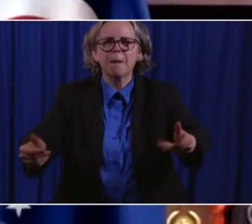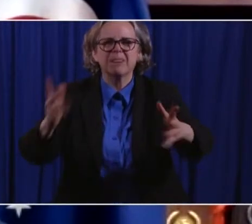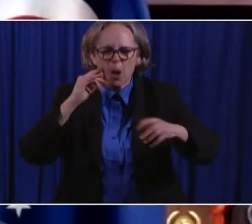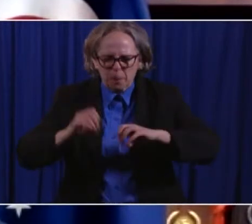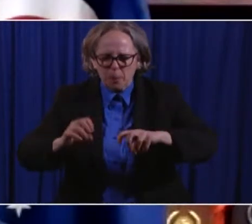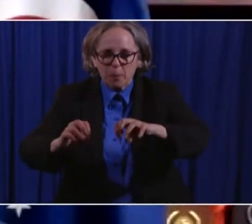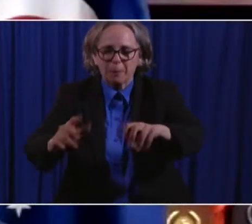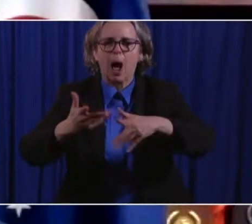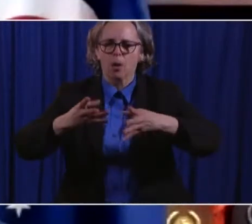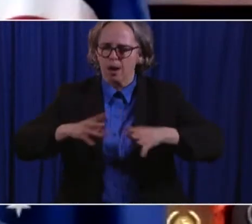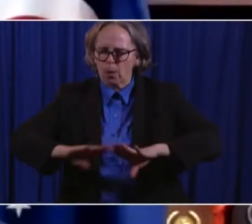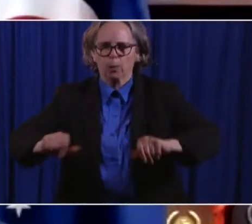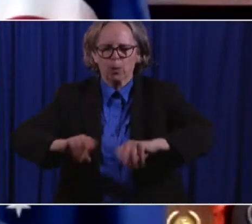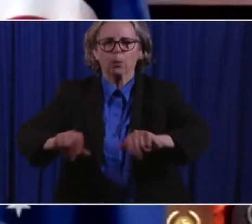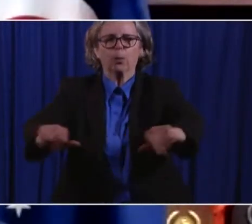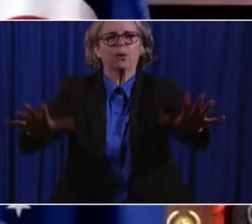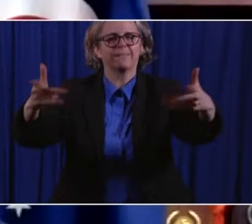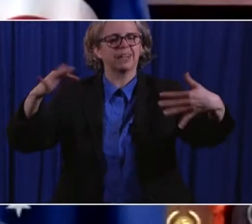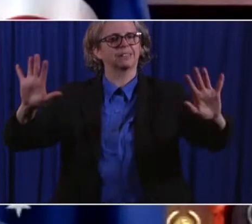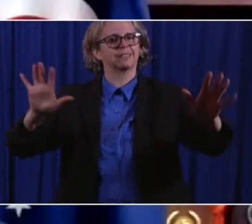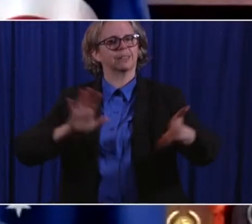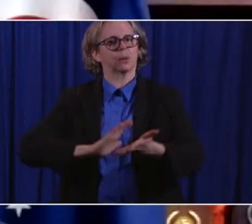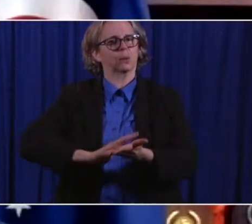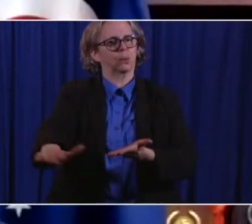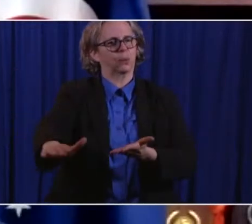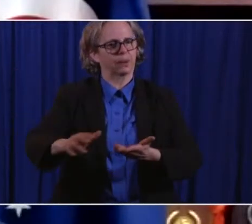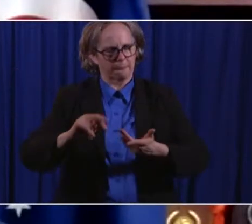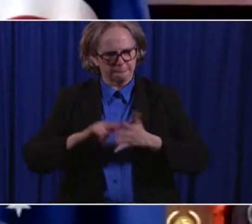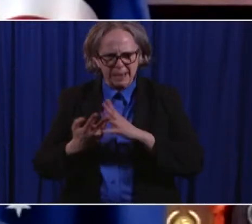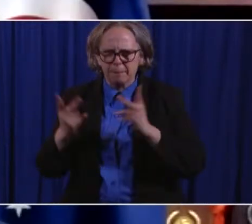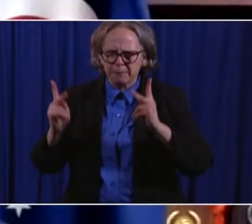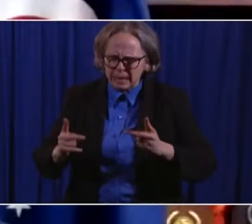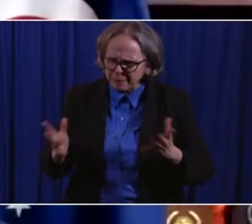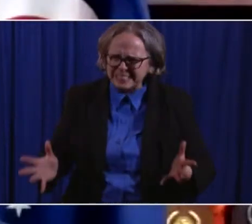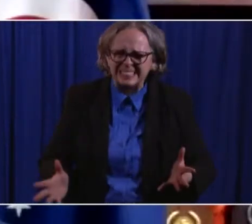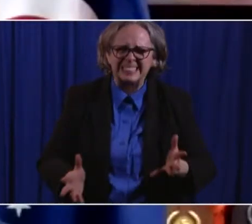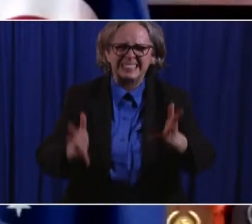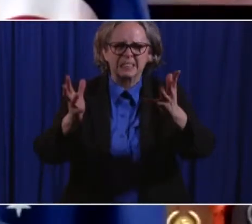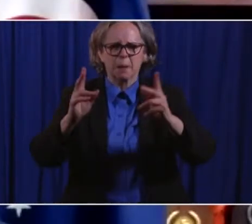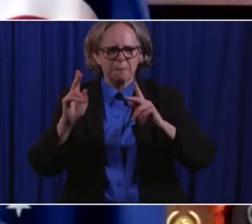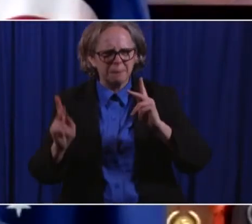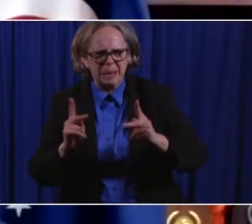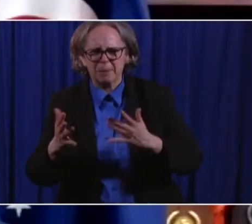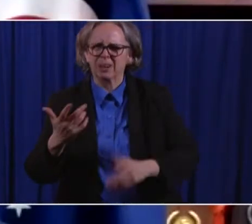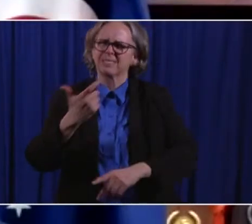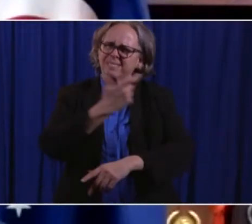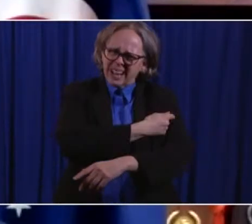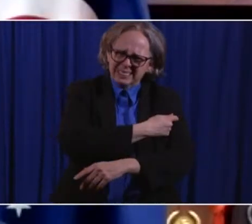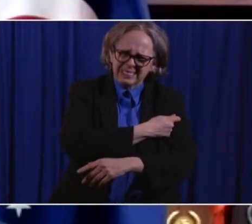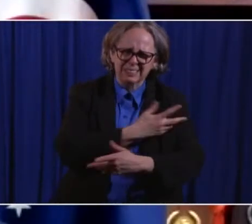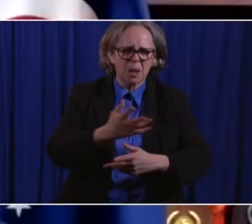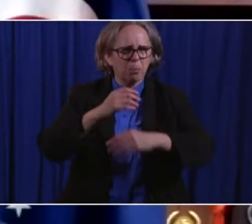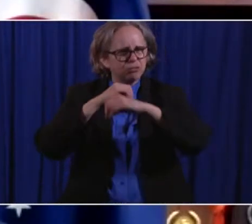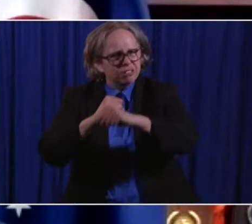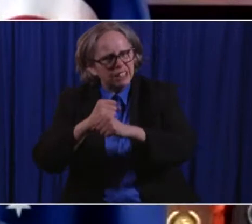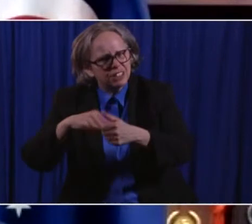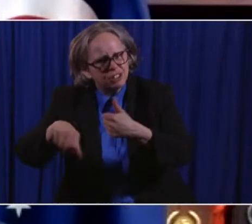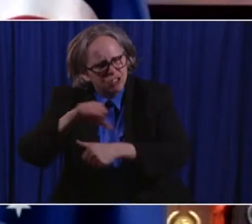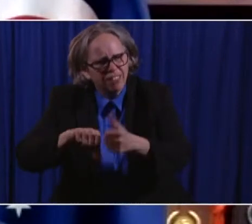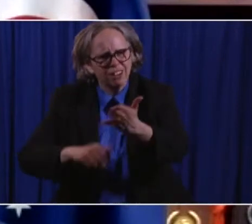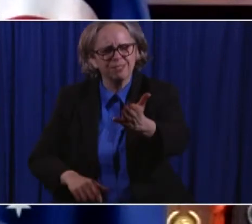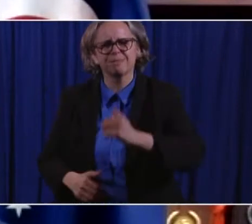that will continue to help drive the momentum. And that's, I know as people are looking for some hope